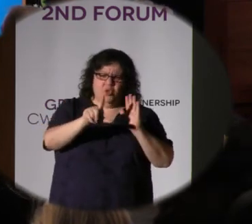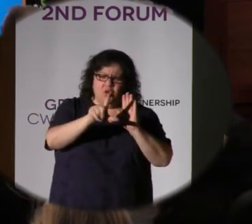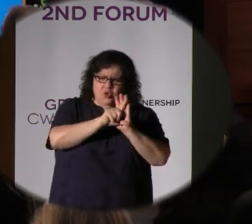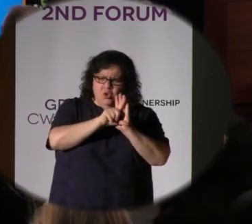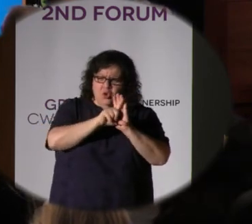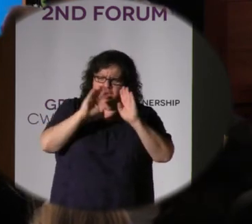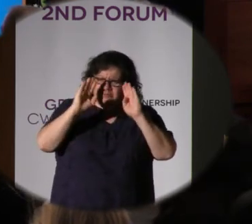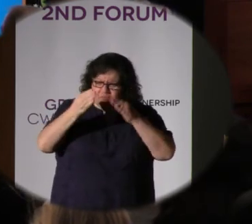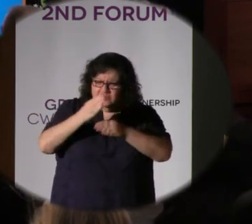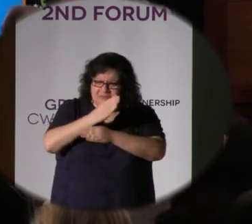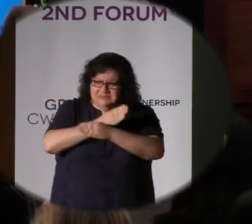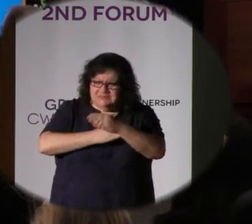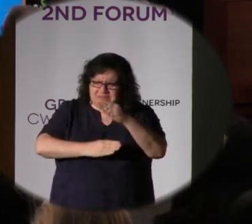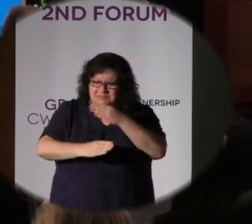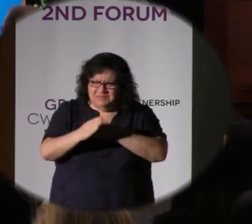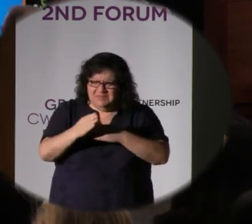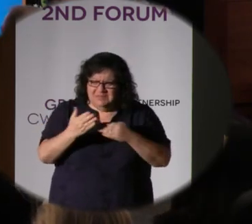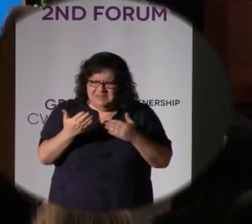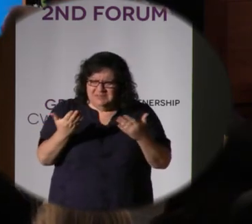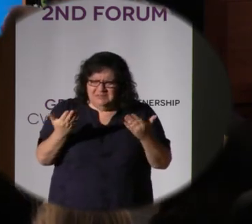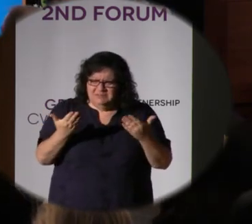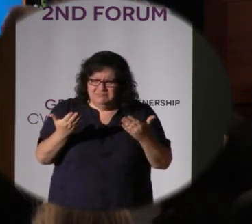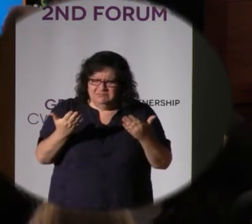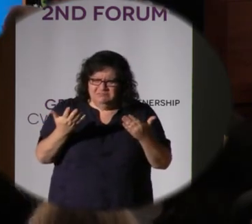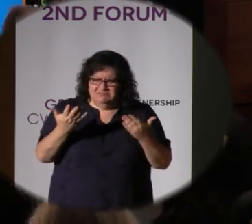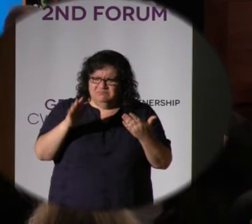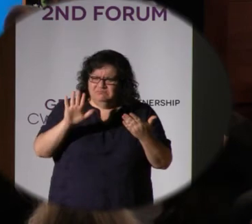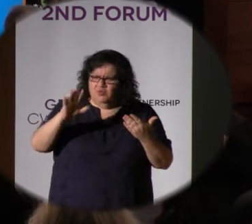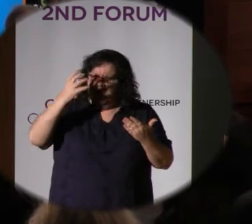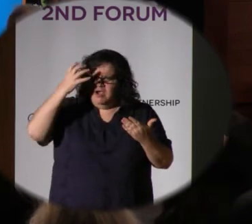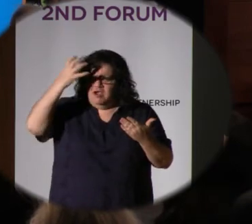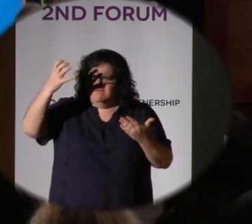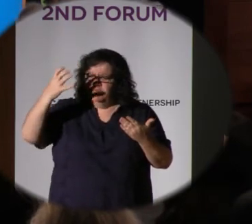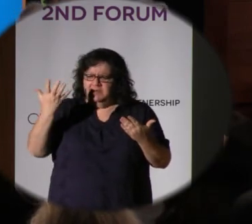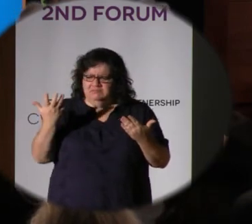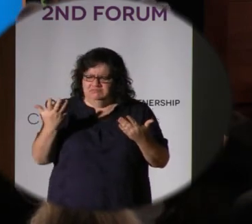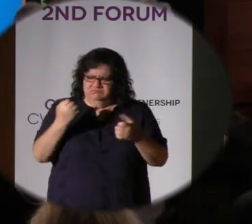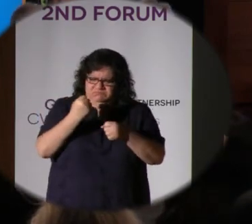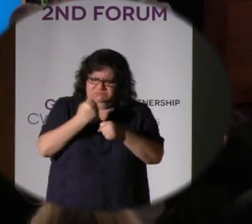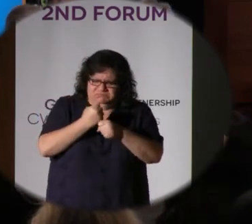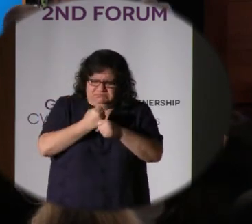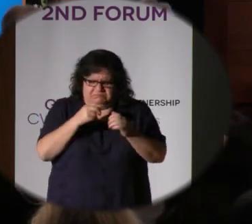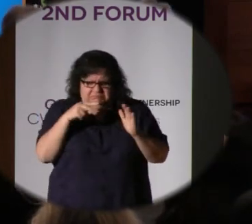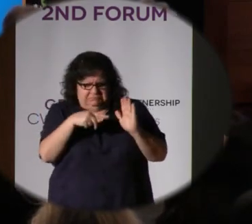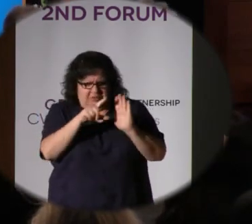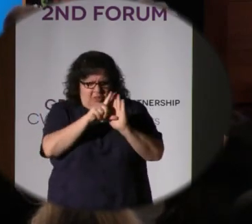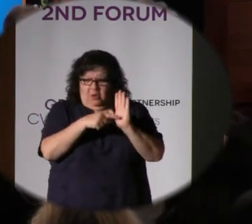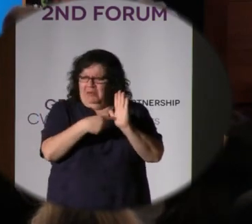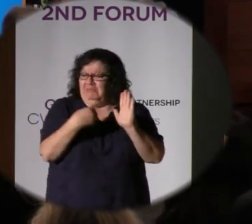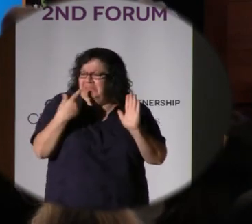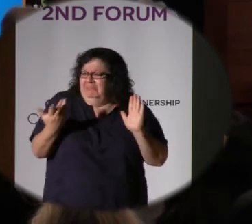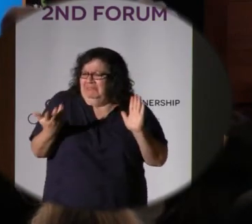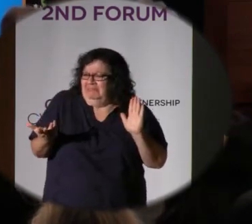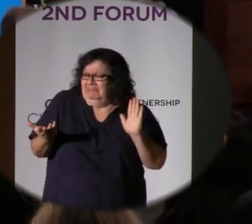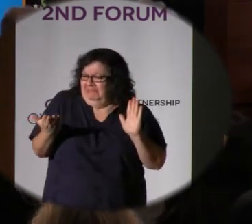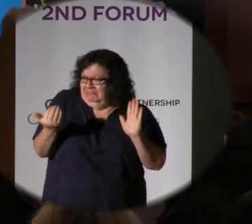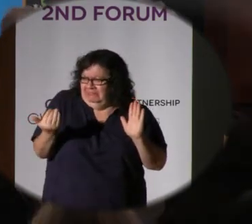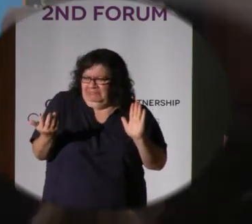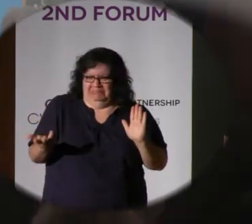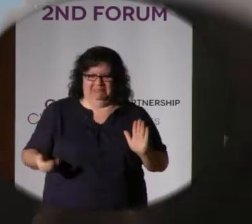law. Okay. And could I just because of the amount of time, could I just ask that just